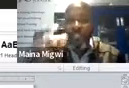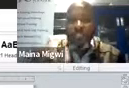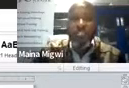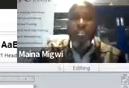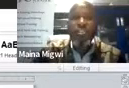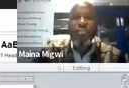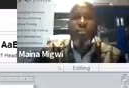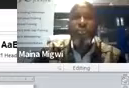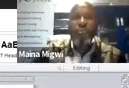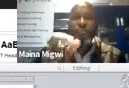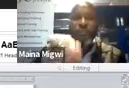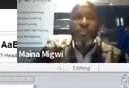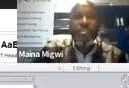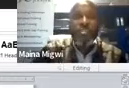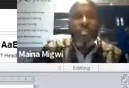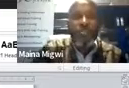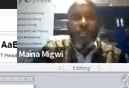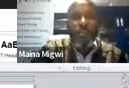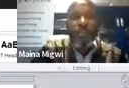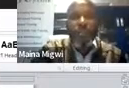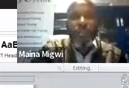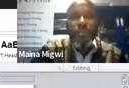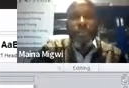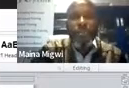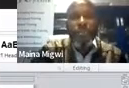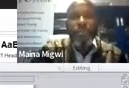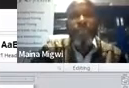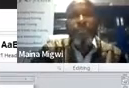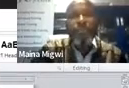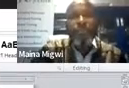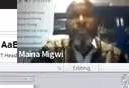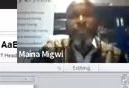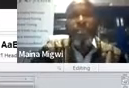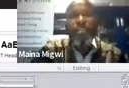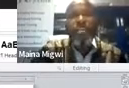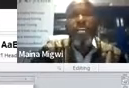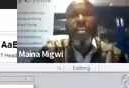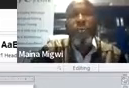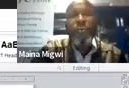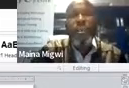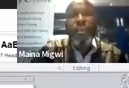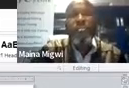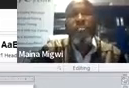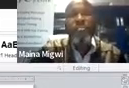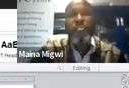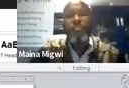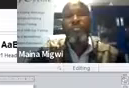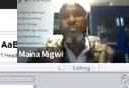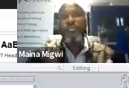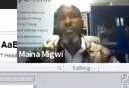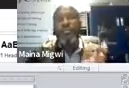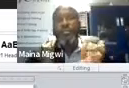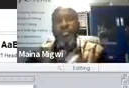So that's the traditional system that we are used to. Then we have